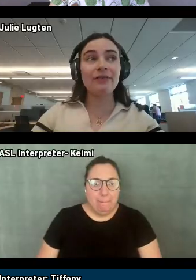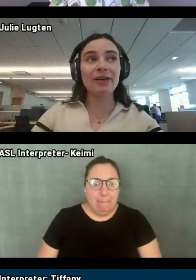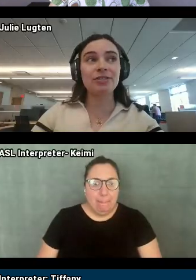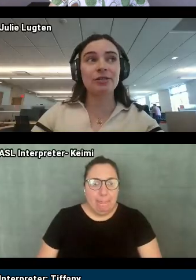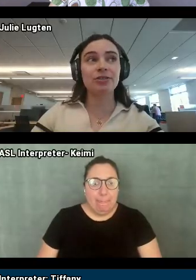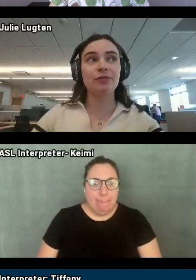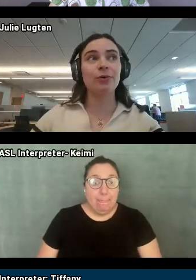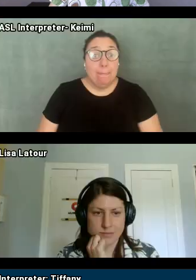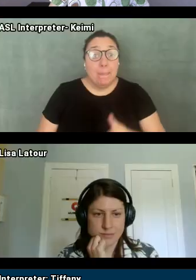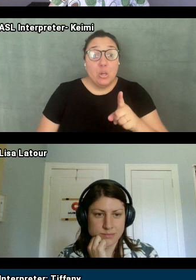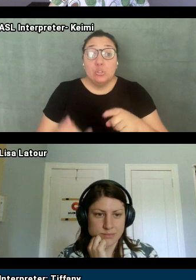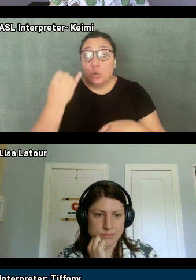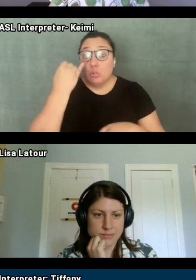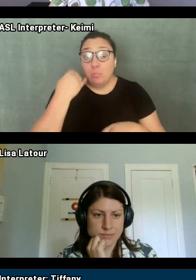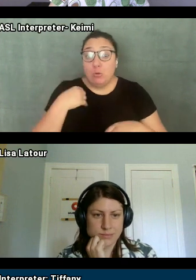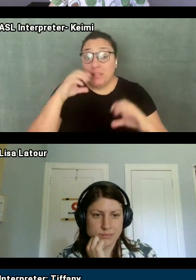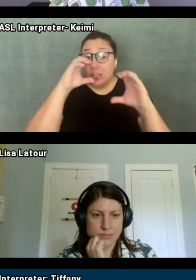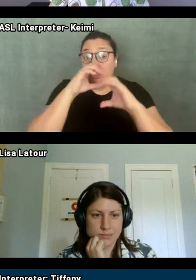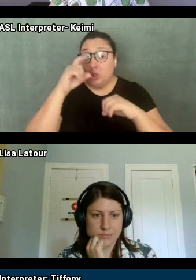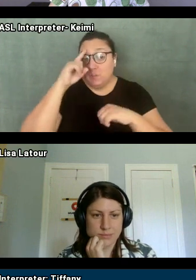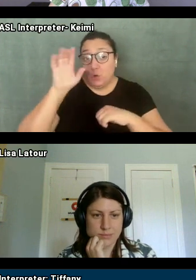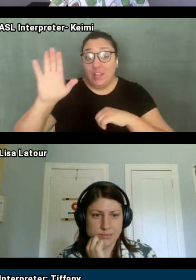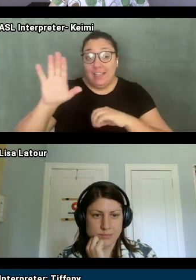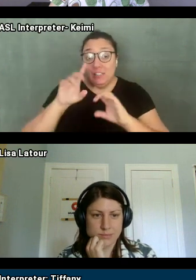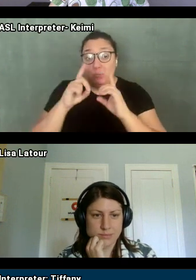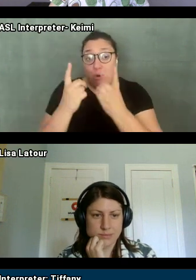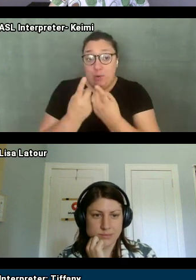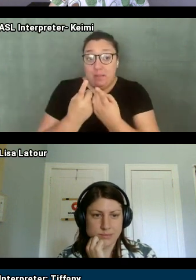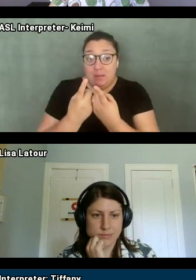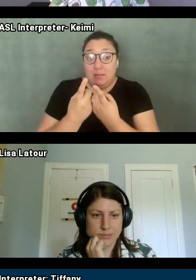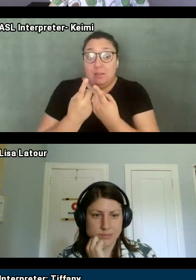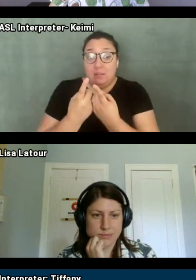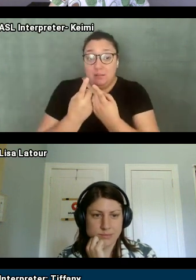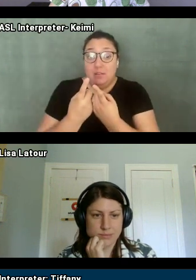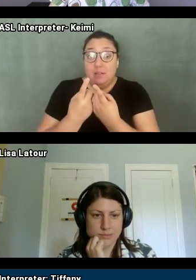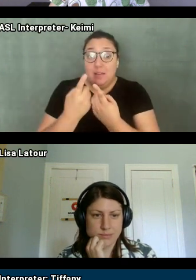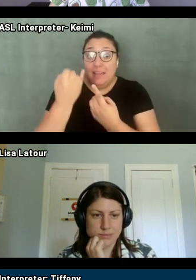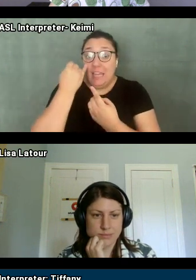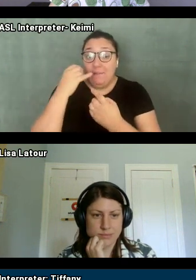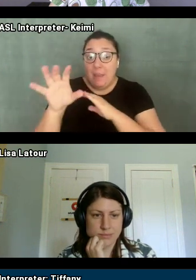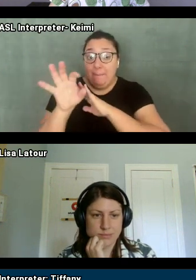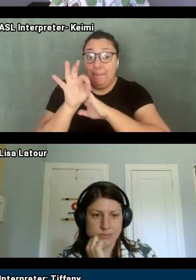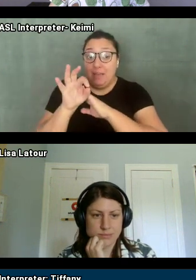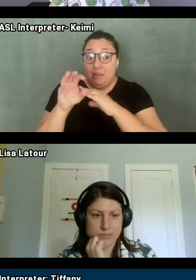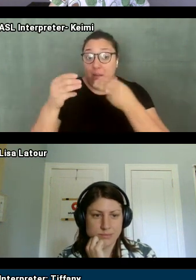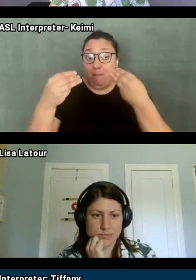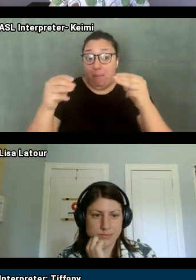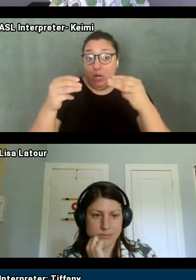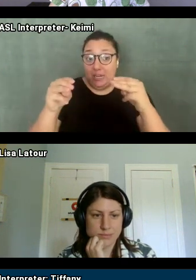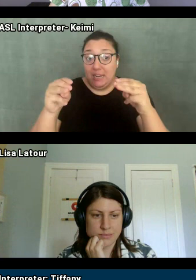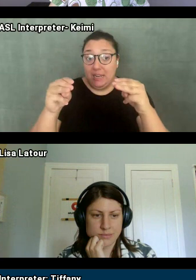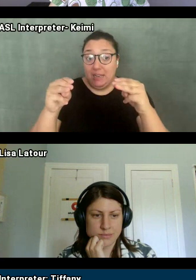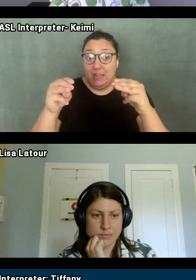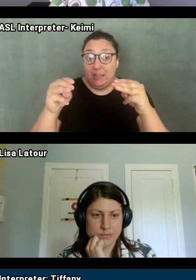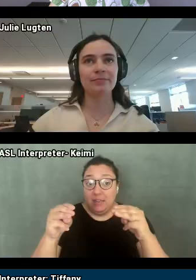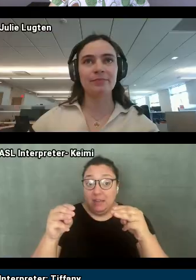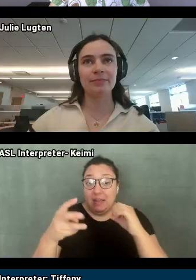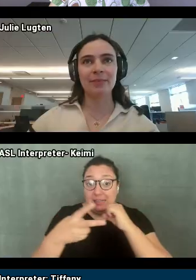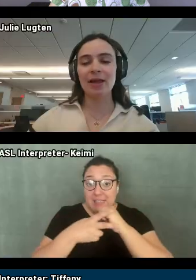So now if I search for Miles's department and I change this to marketing and save